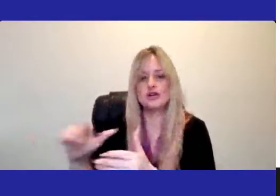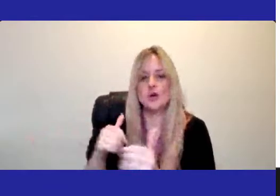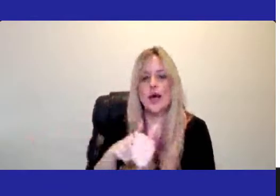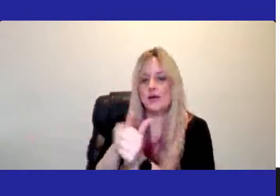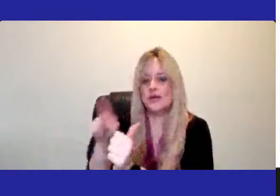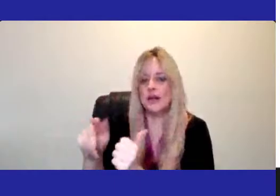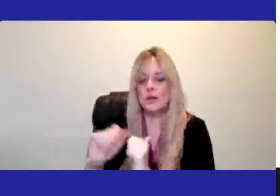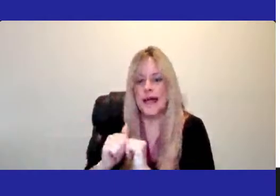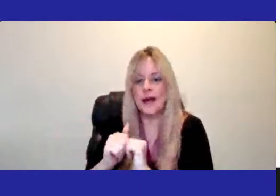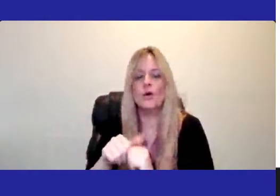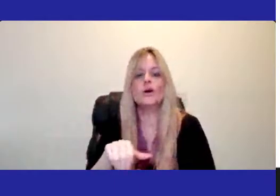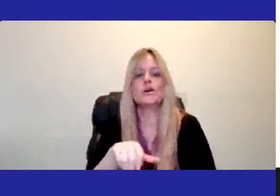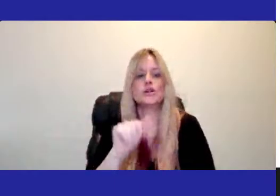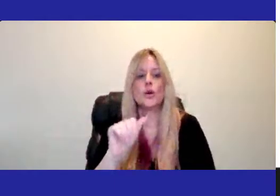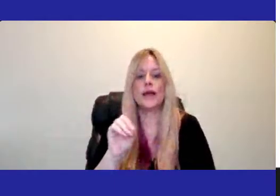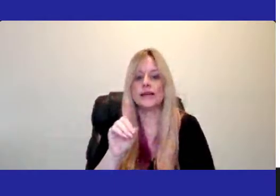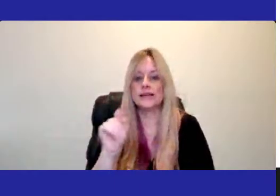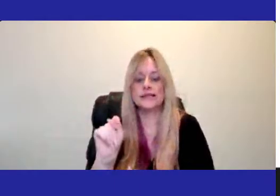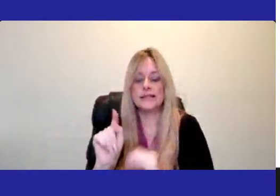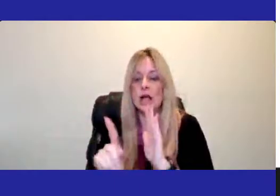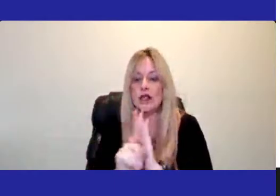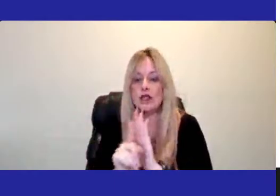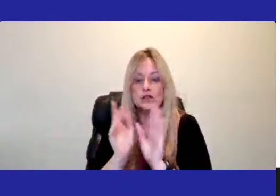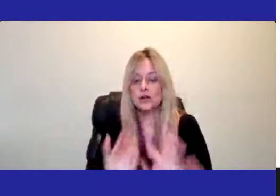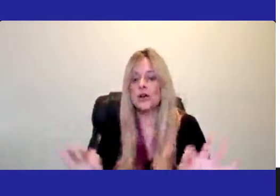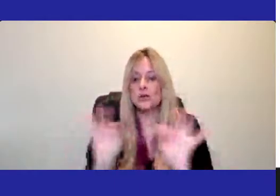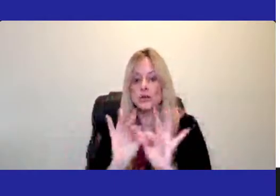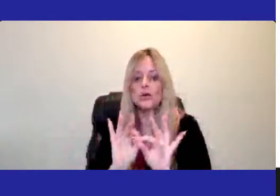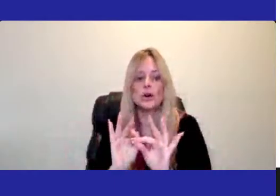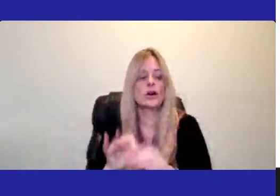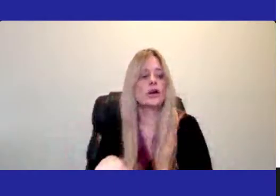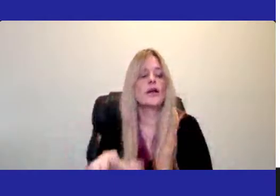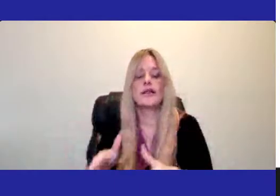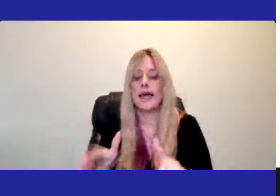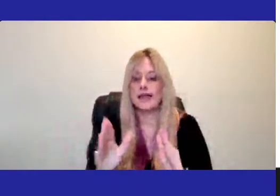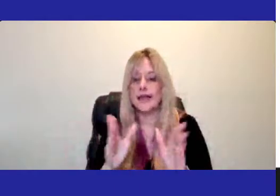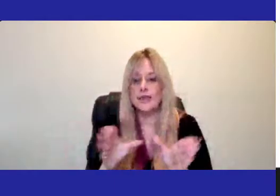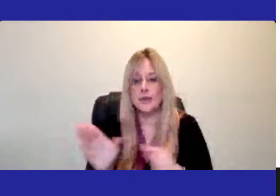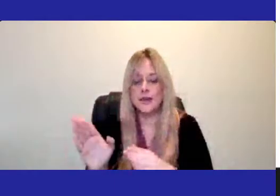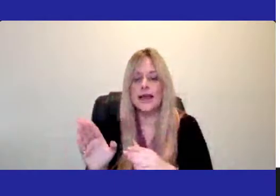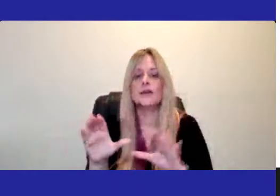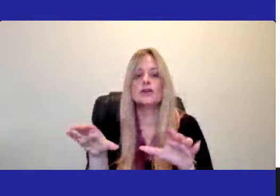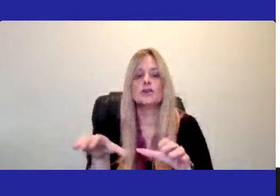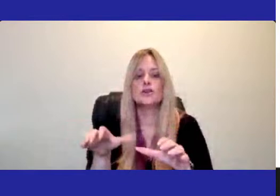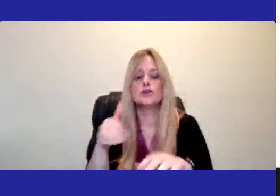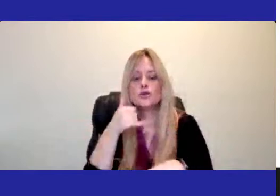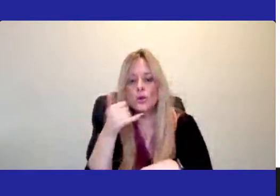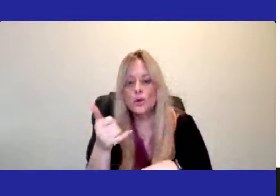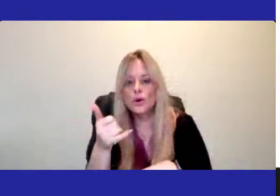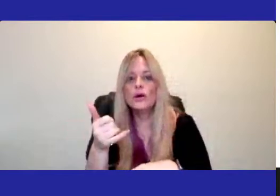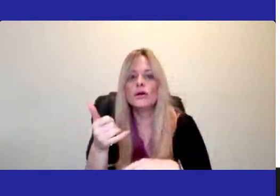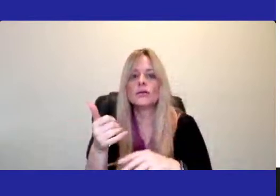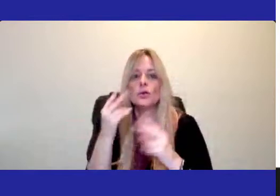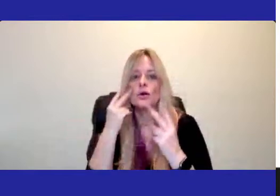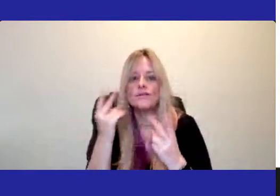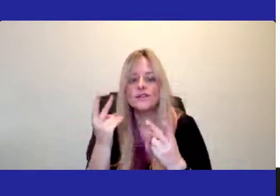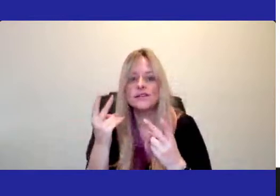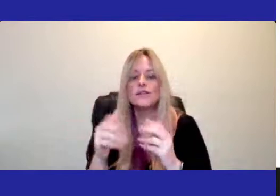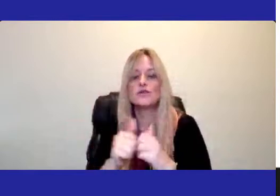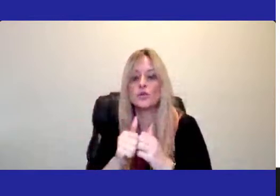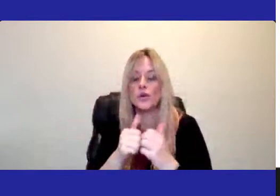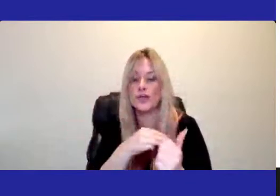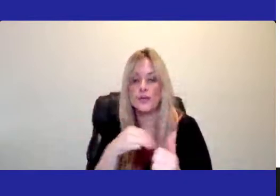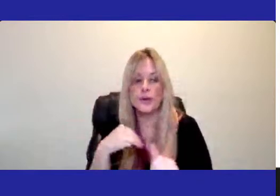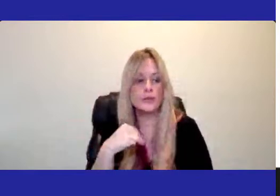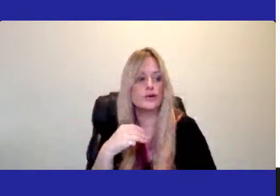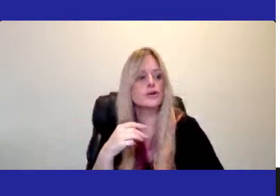ADT alerts are critical in that element, and they allow the plan to conduct telephonic bridge visits with members. And we've